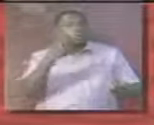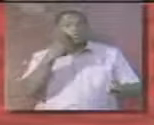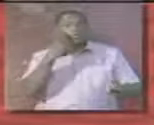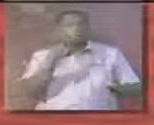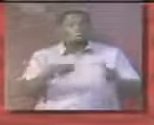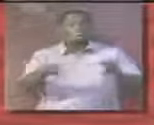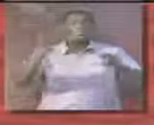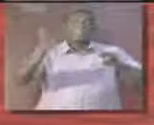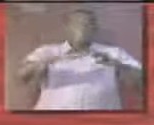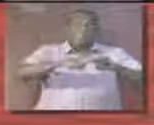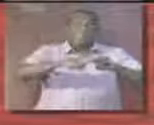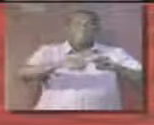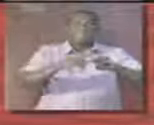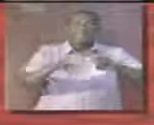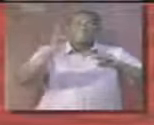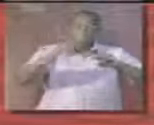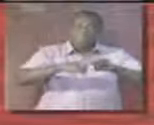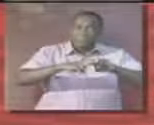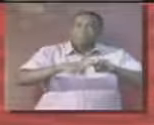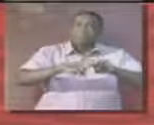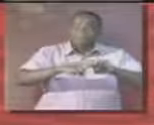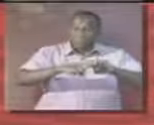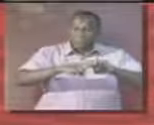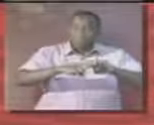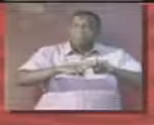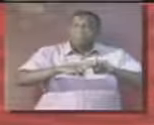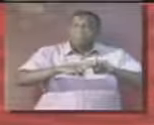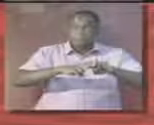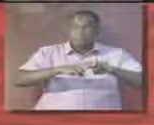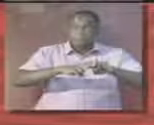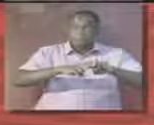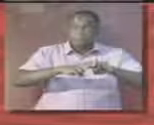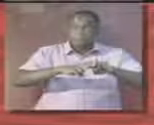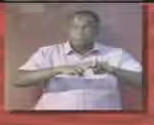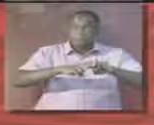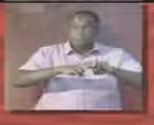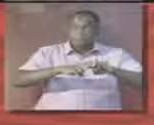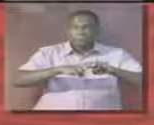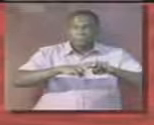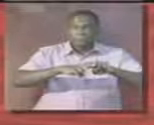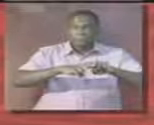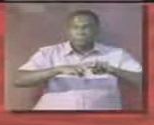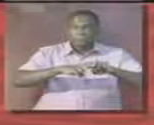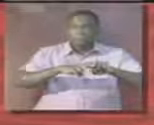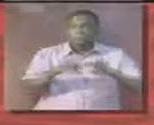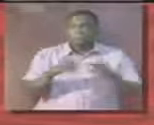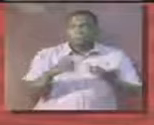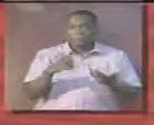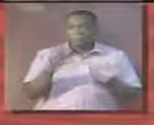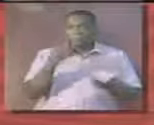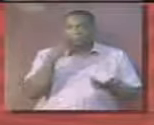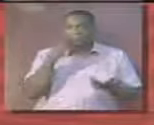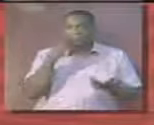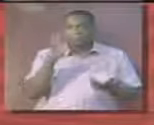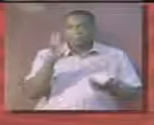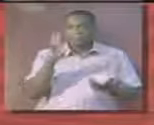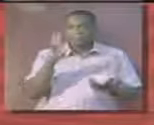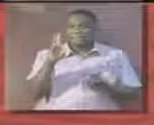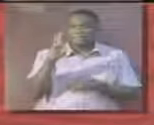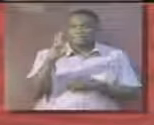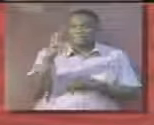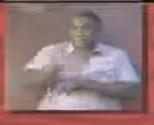cases on a daily basis, roughly the rolling average over the last 7 days is somewhere in the vicinity of